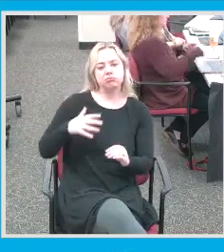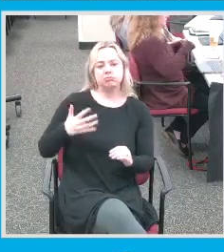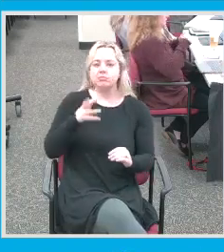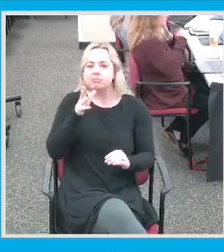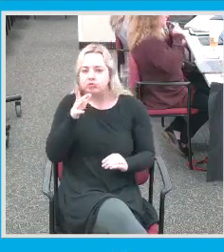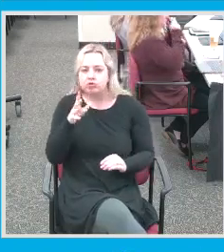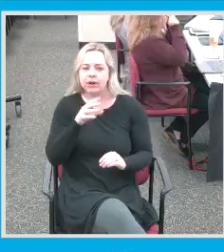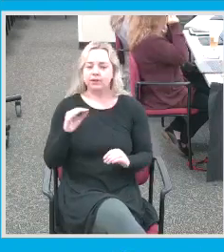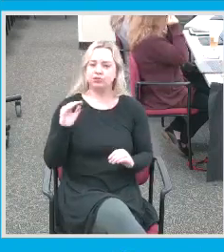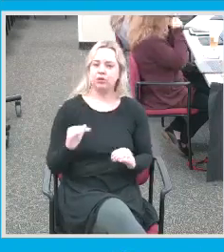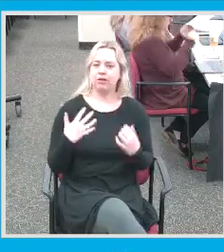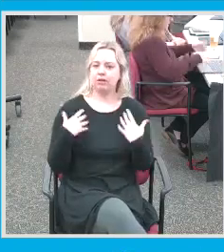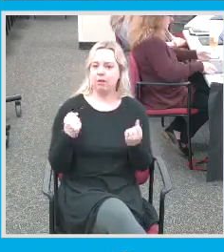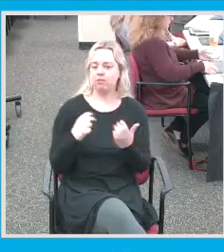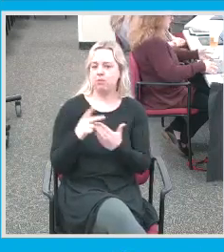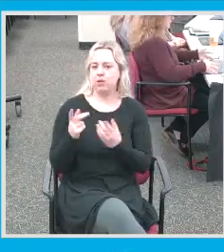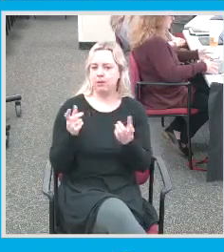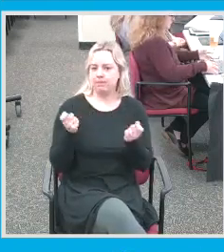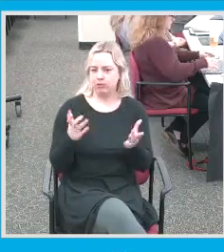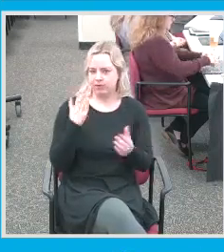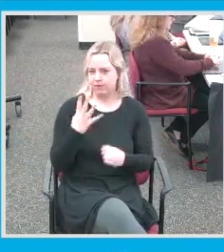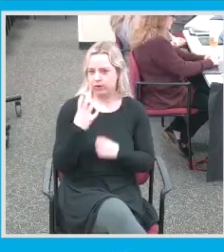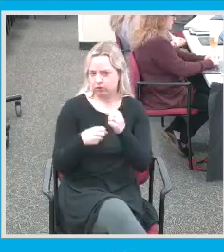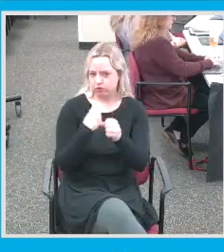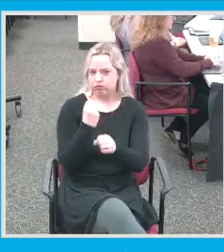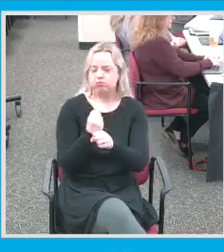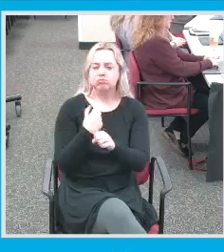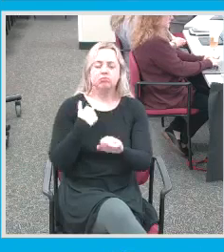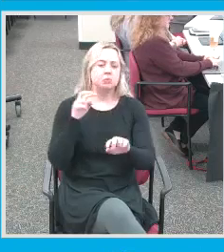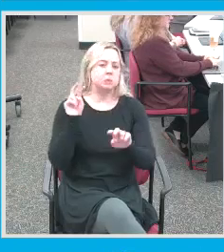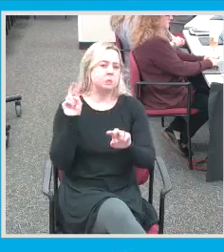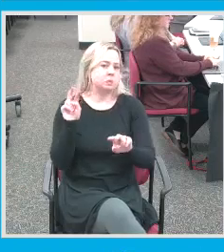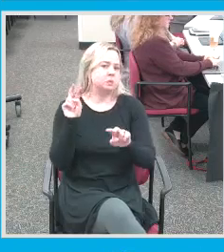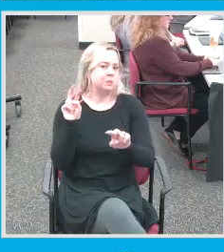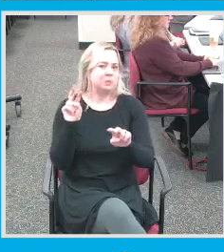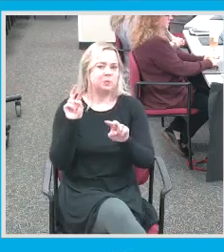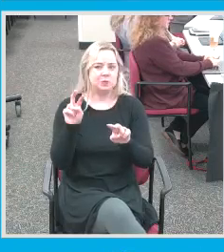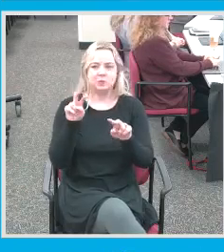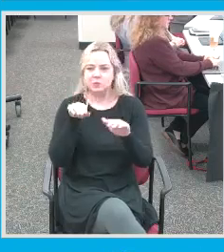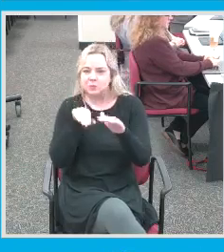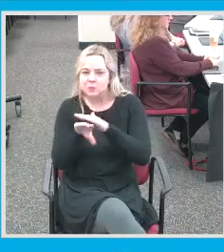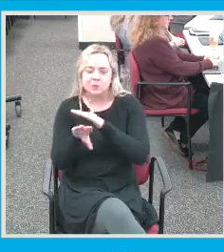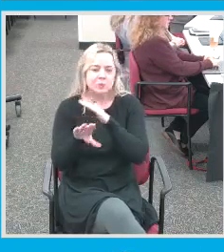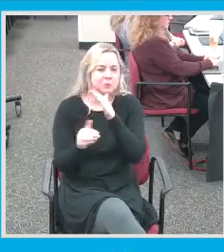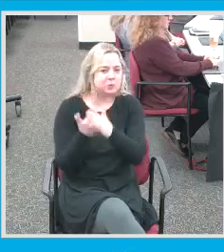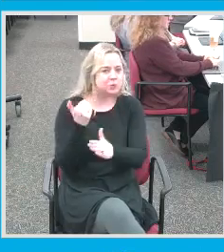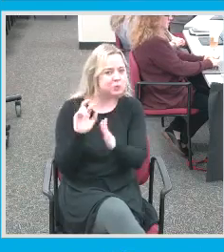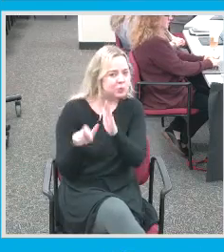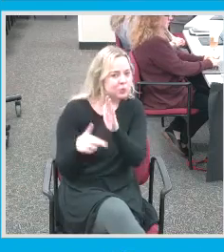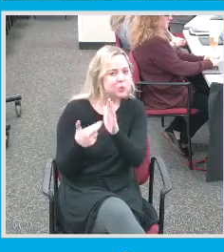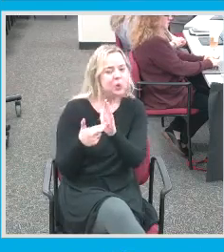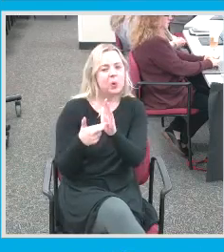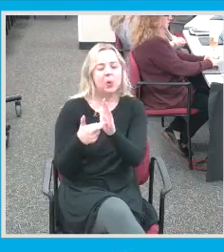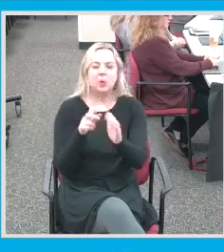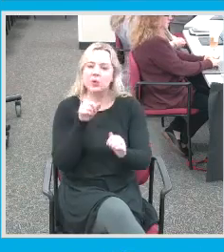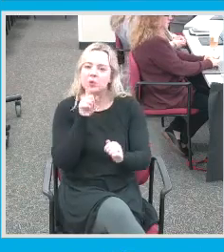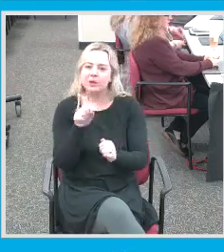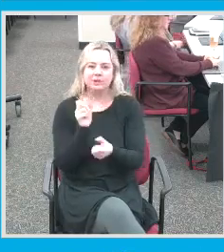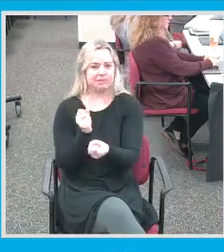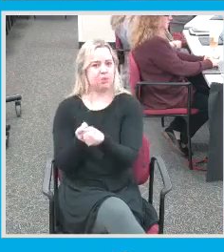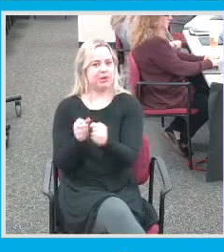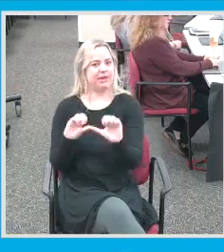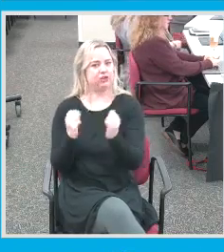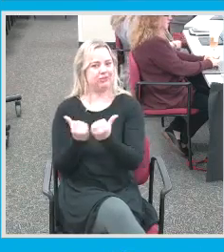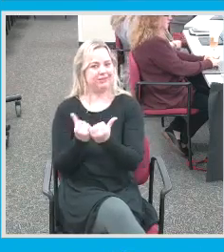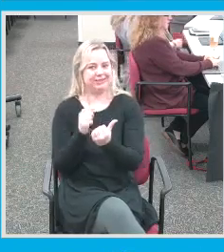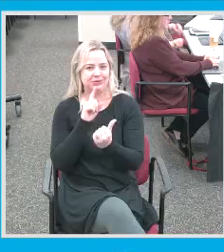here for 4 years. And I'm just really looking forward to moving into this new role and serving the agency in a different capacity. I do